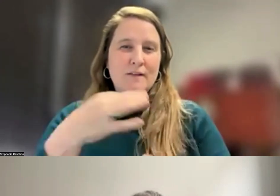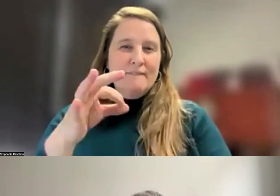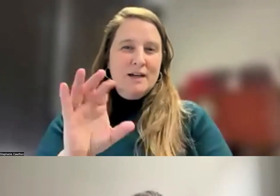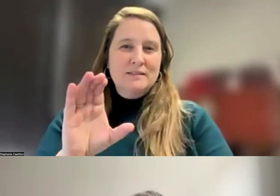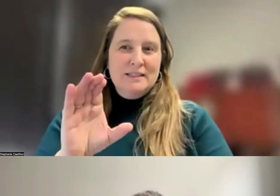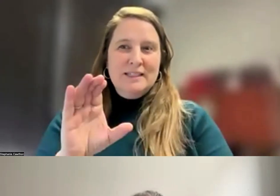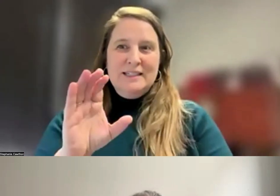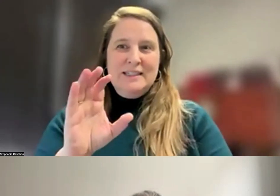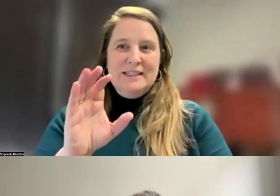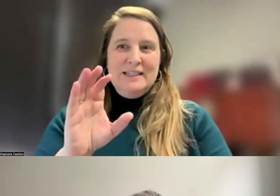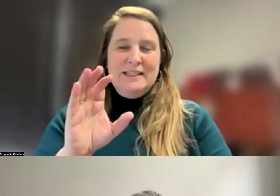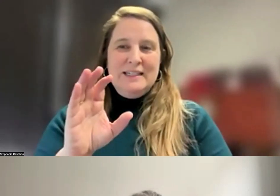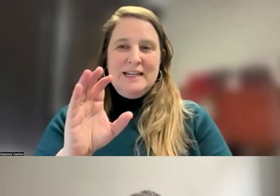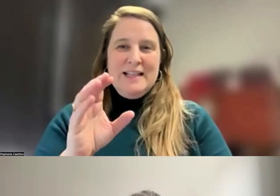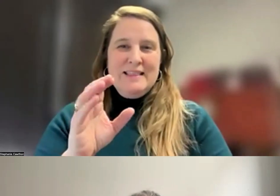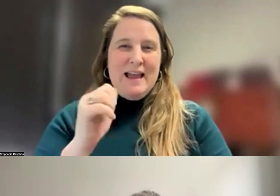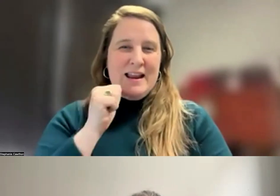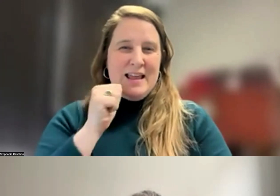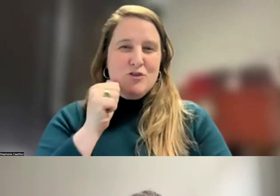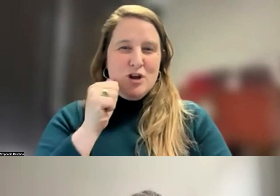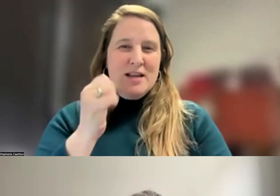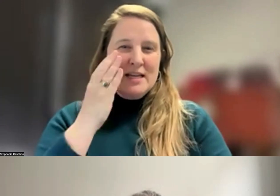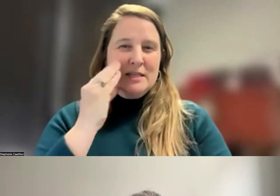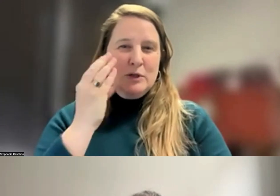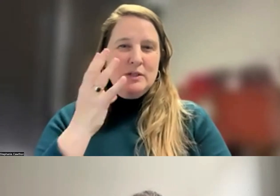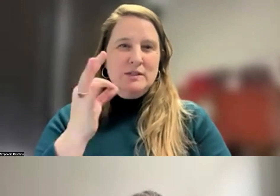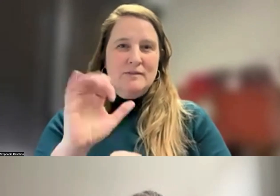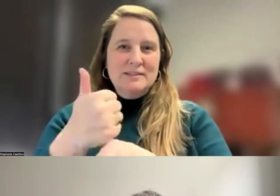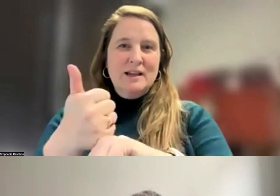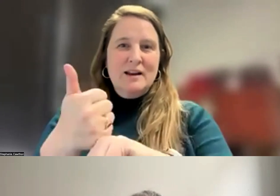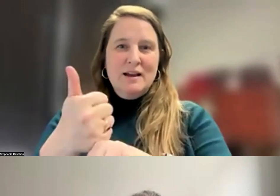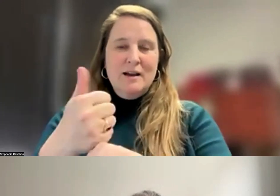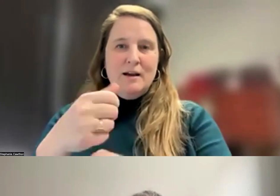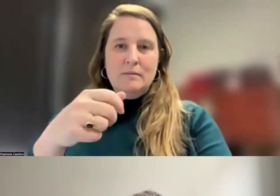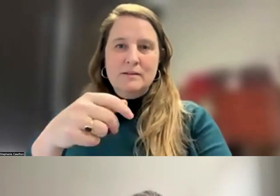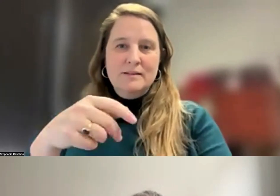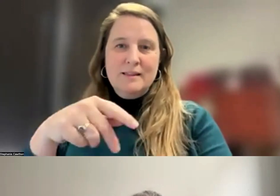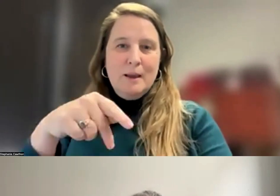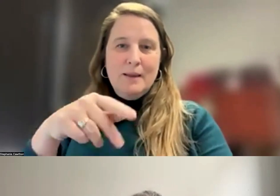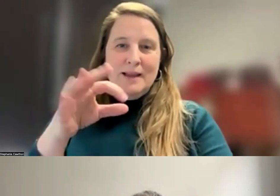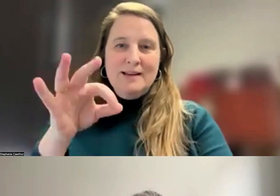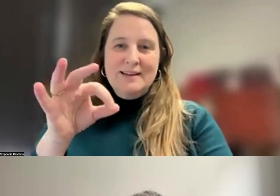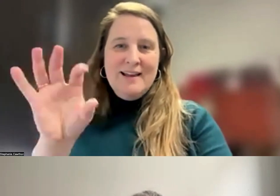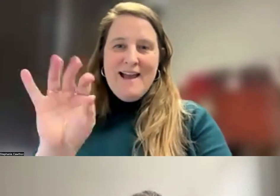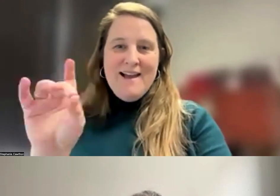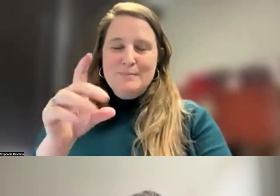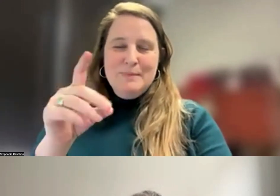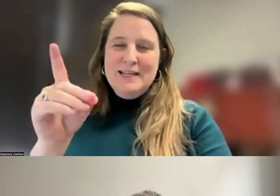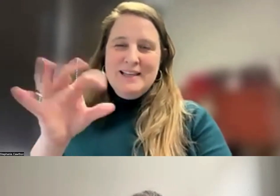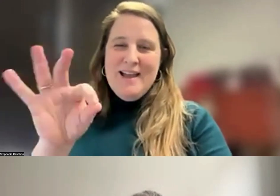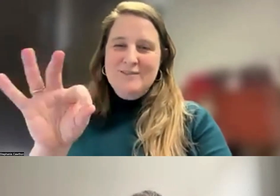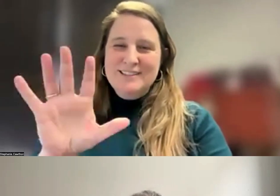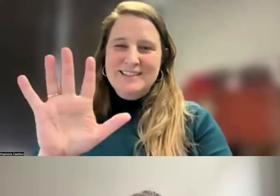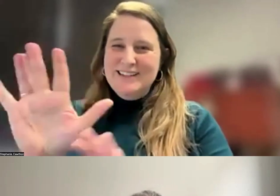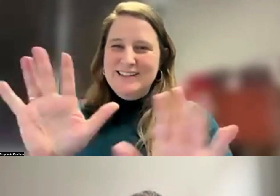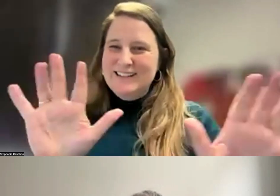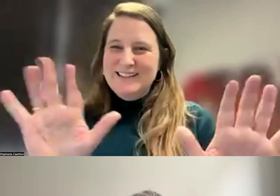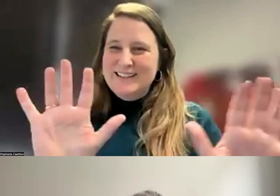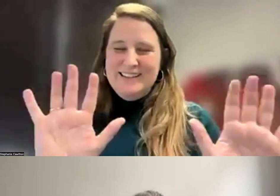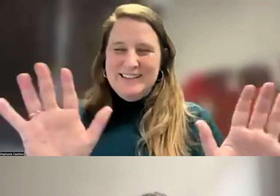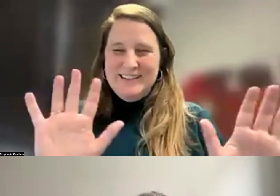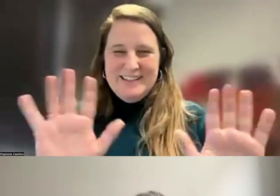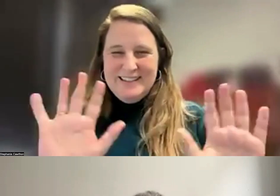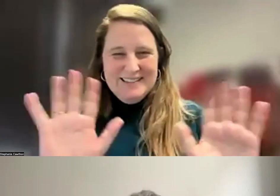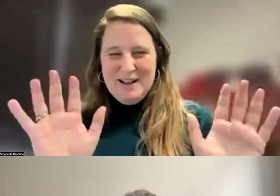and resources to support the faculty in these spaces and their everyday experiences of, setting up